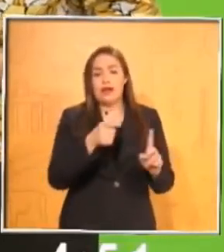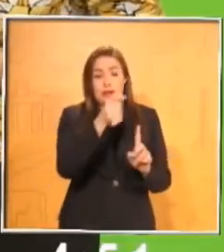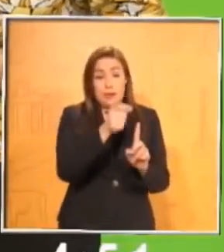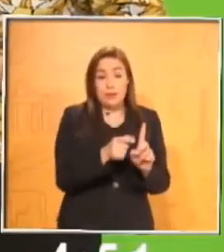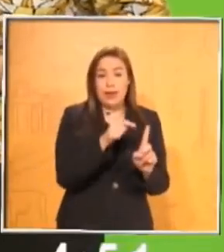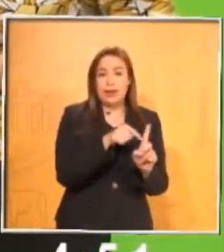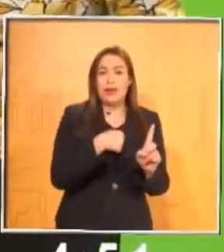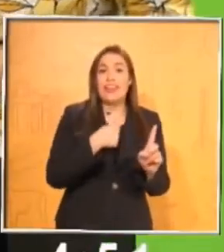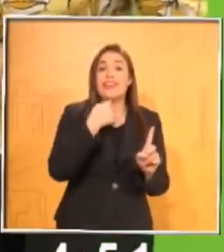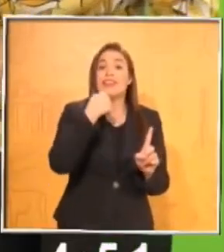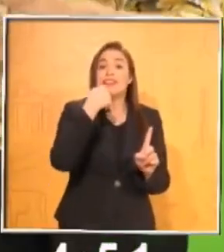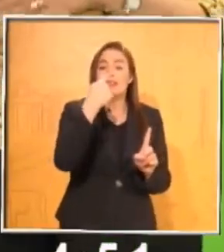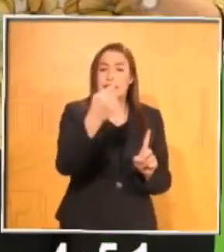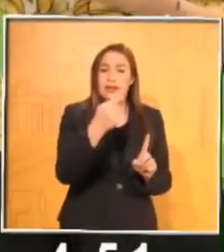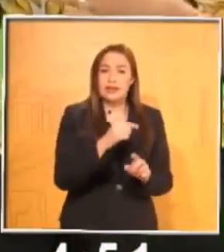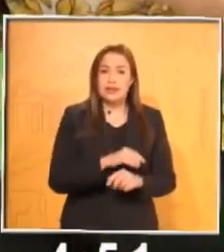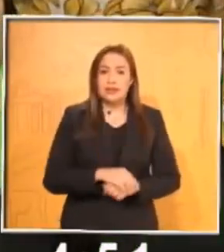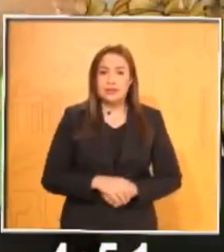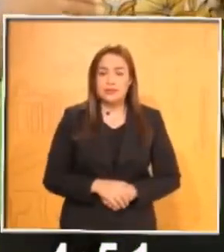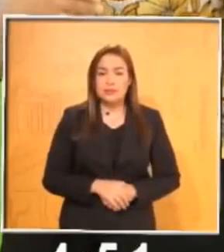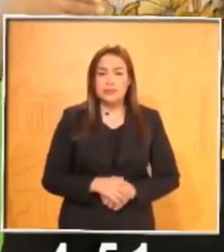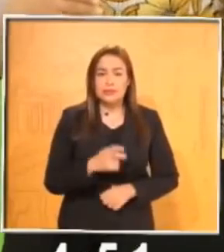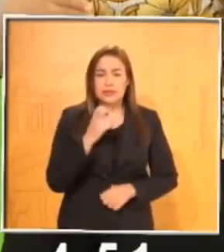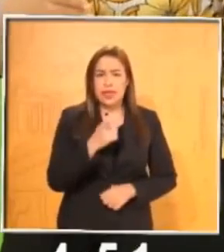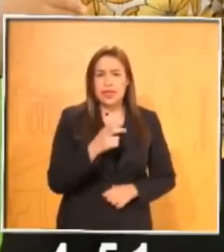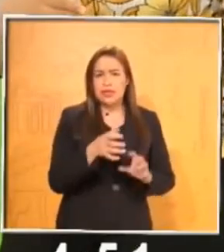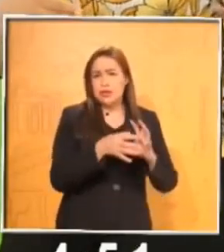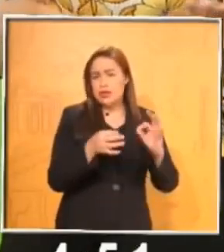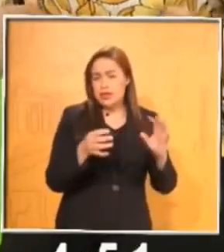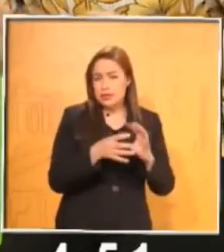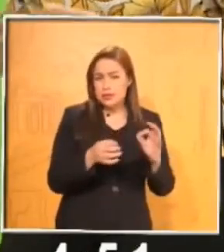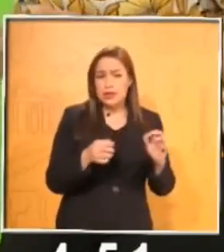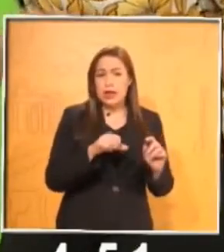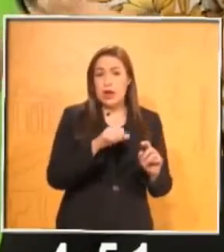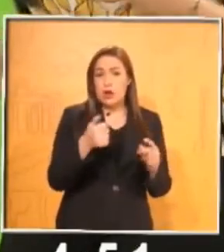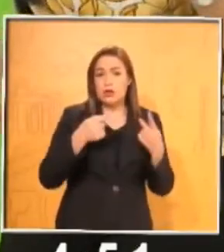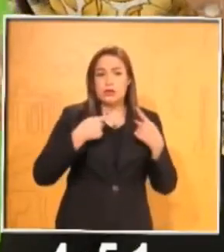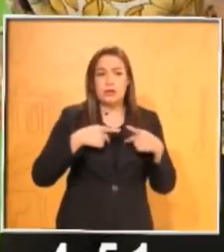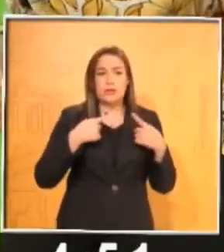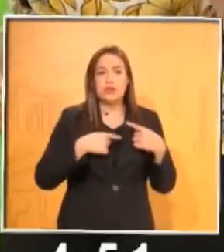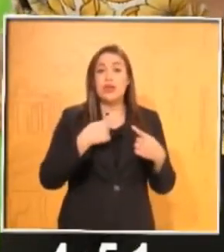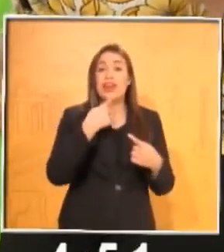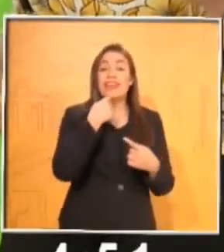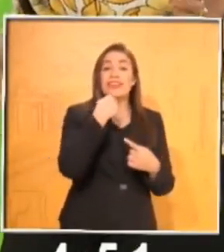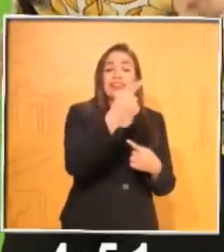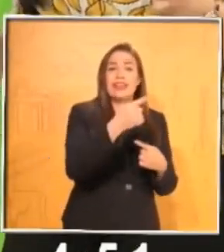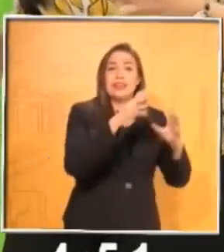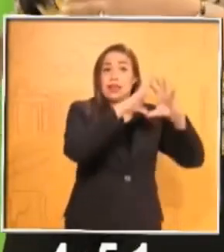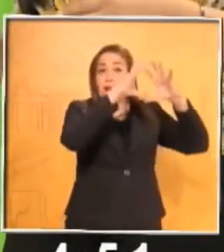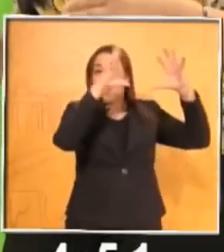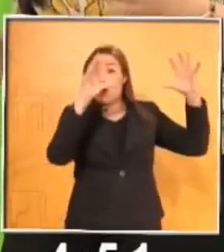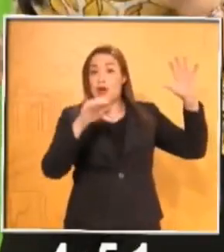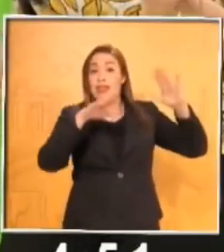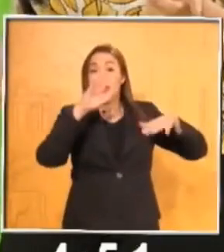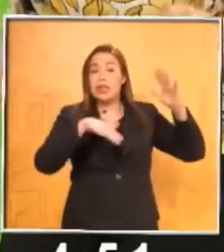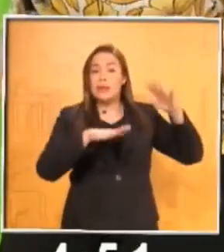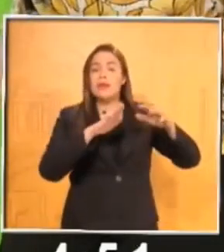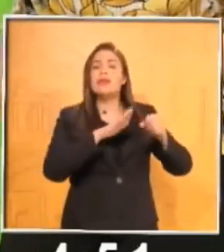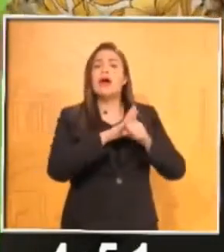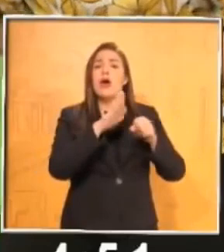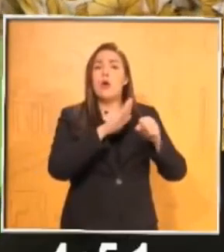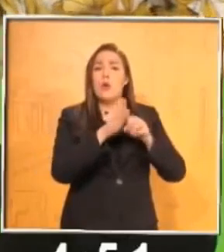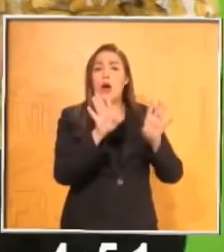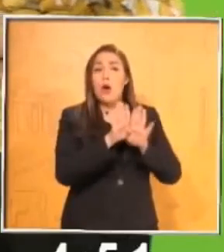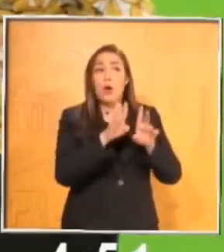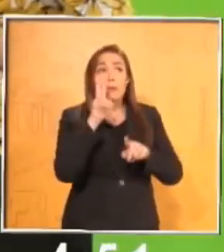Beside of the speech bubbles, in some other comic strips, we can find thought bubbles. We said that the thought